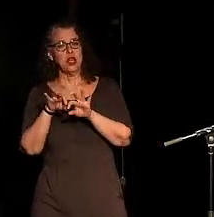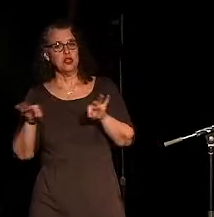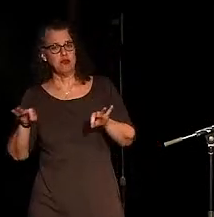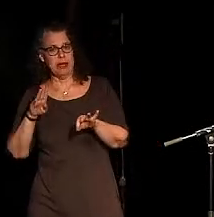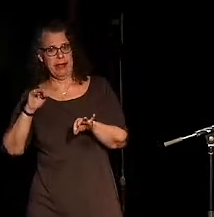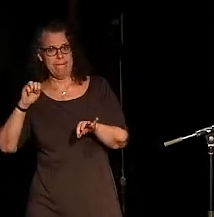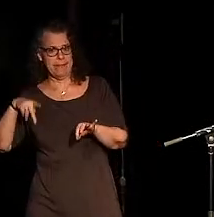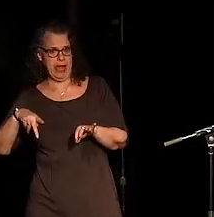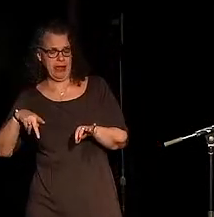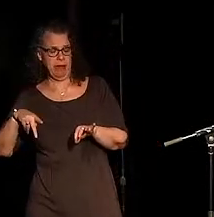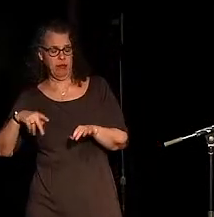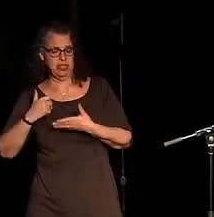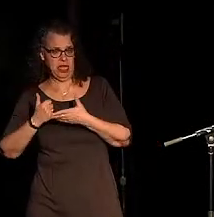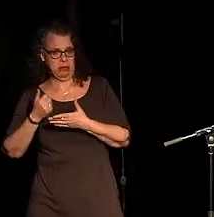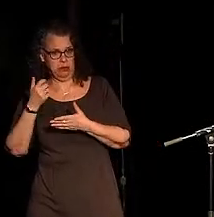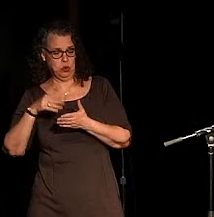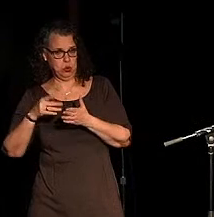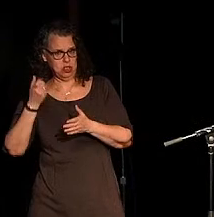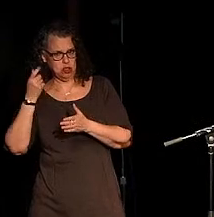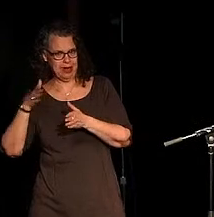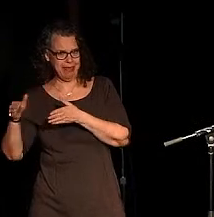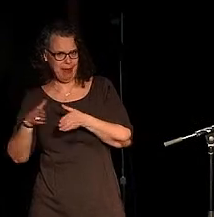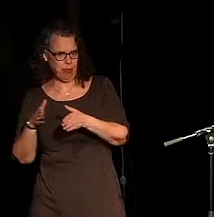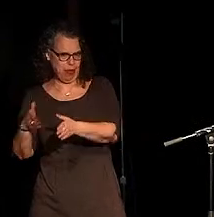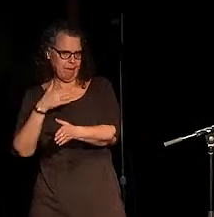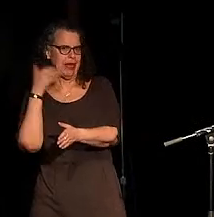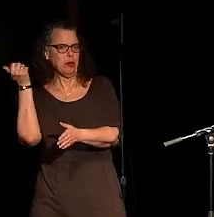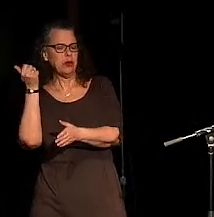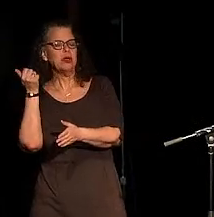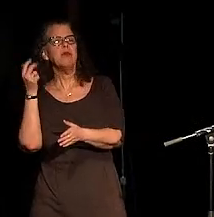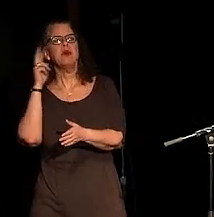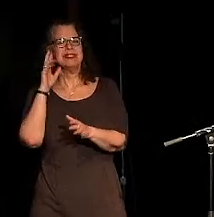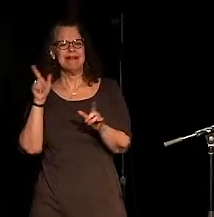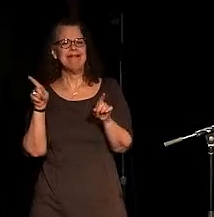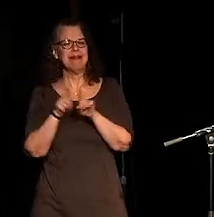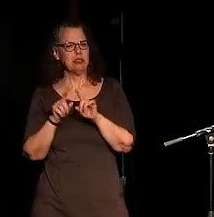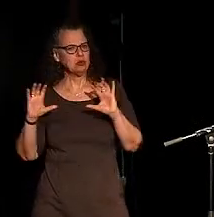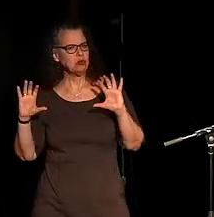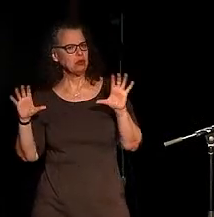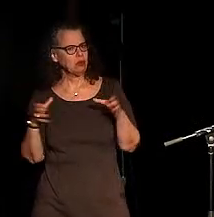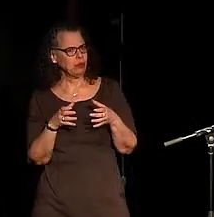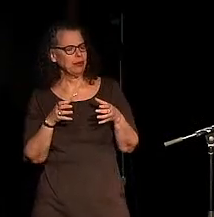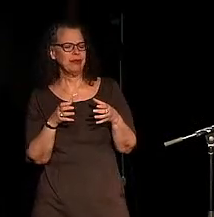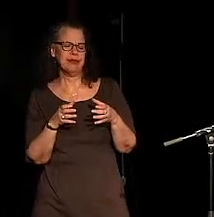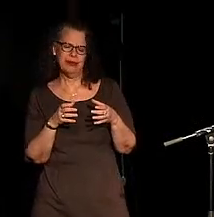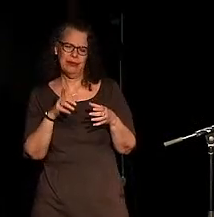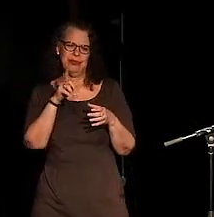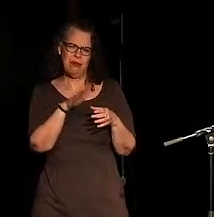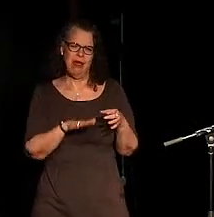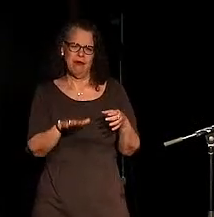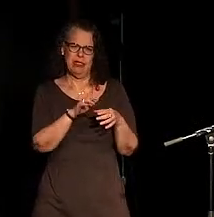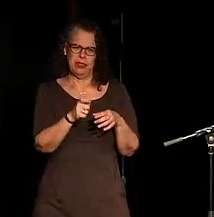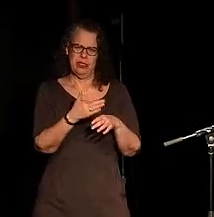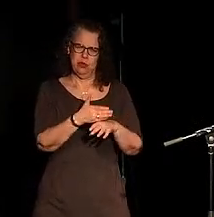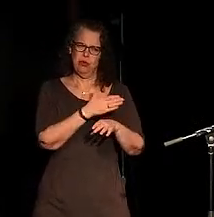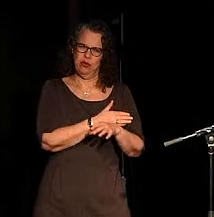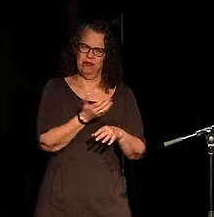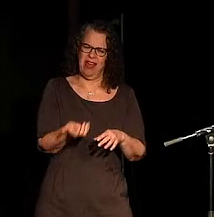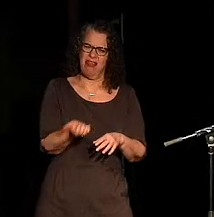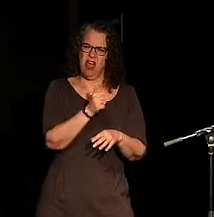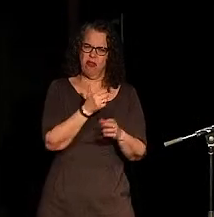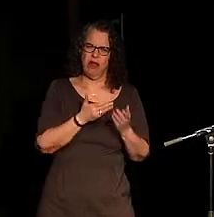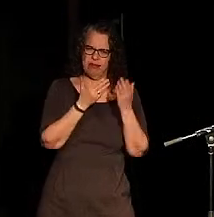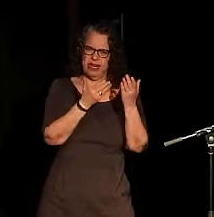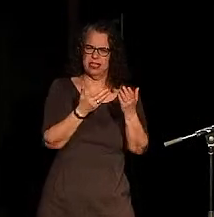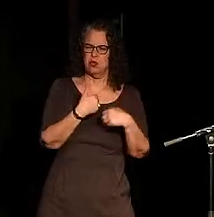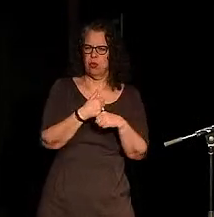to understand that pathway. But we see collectively where there is this room for improvement, and those are the recommendations that we'll